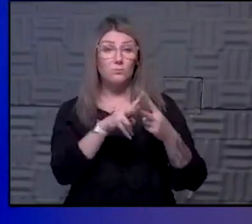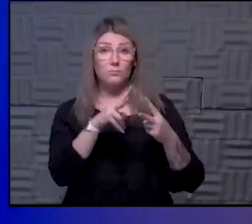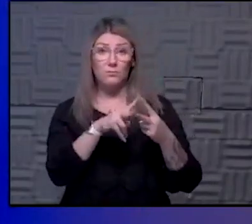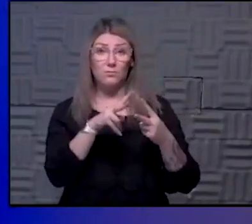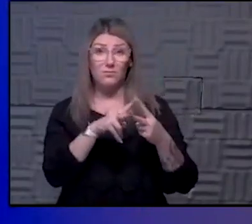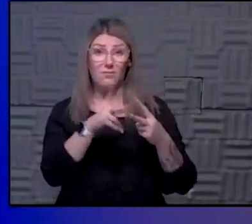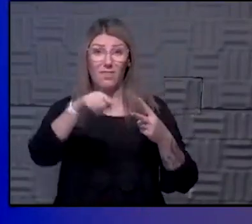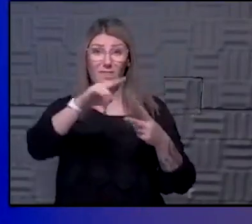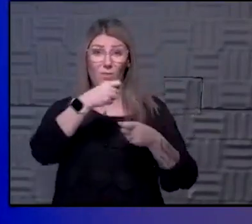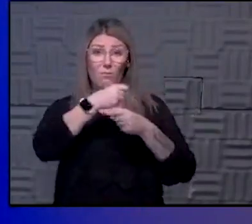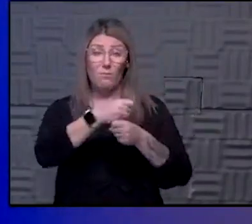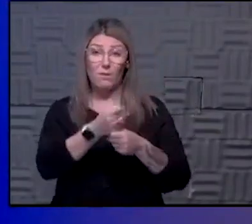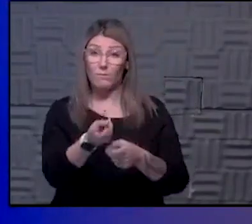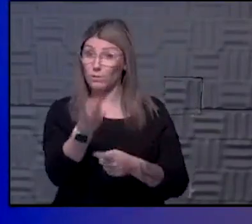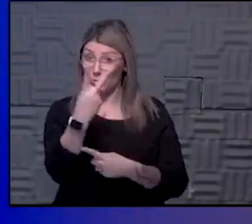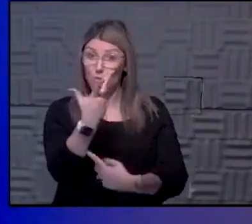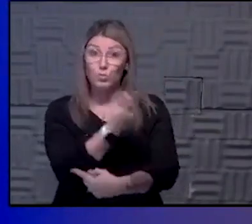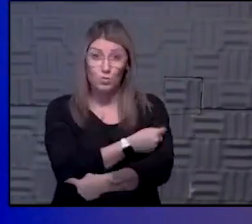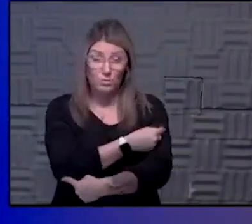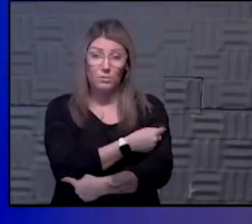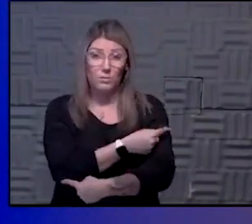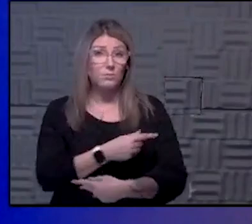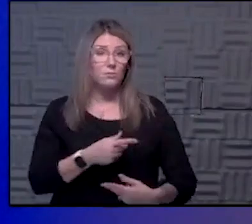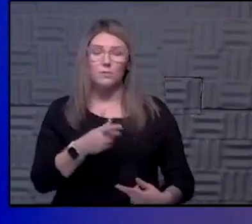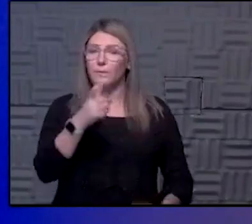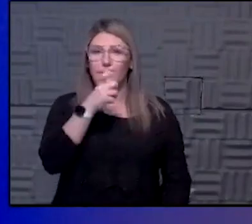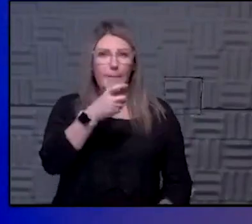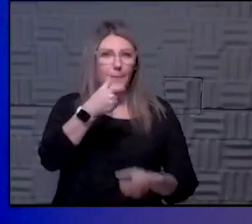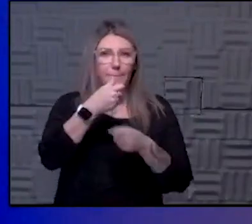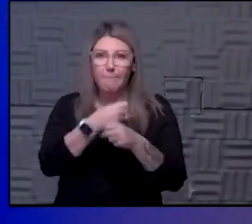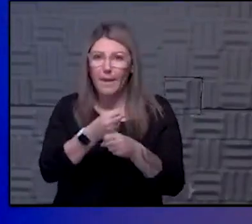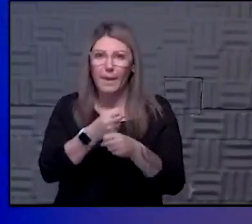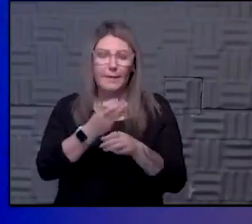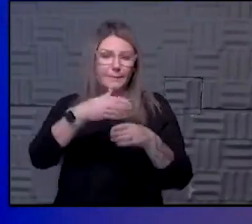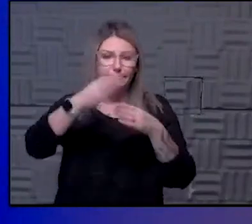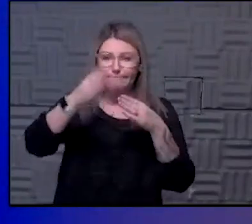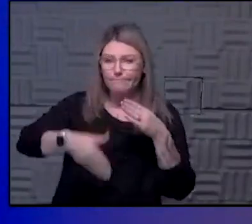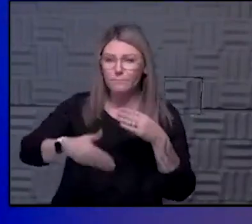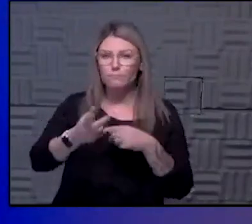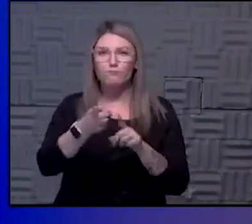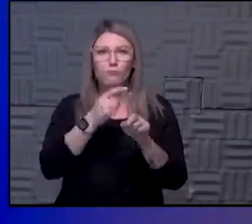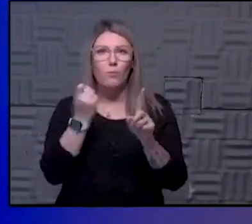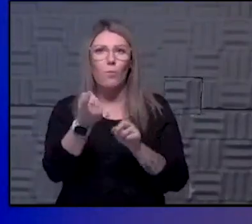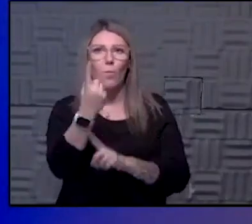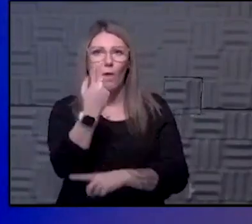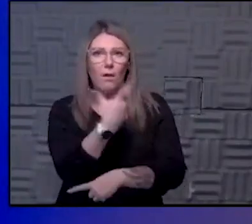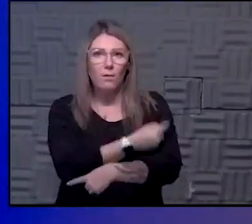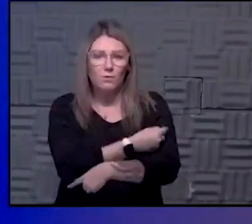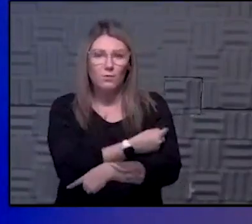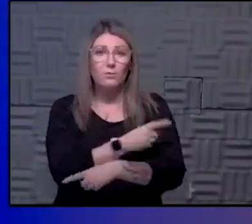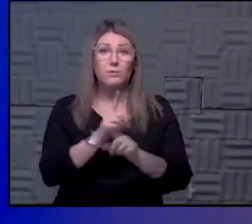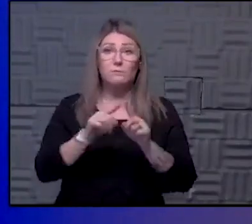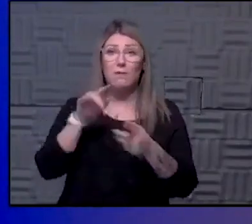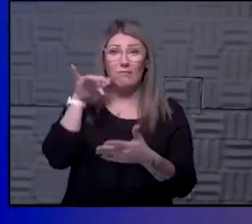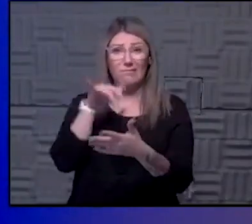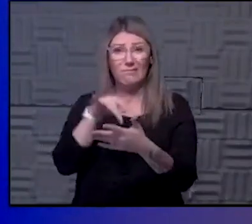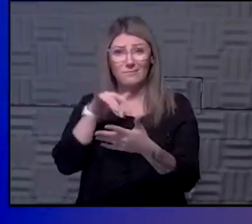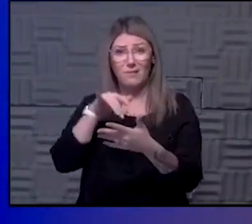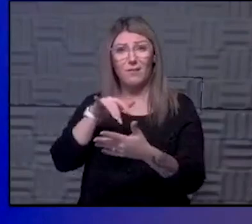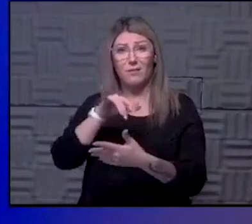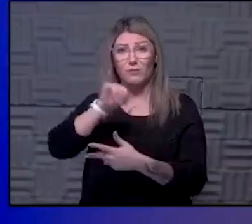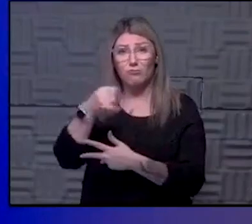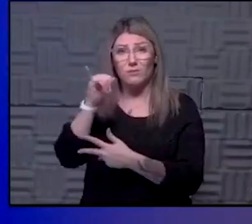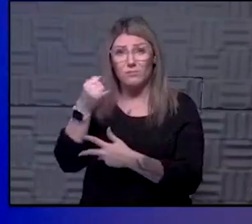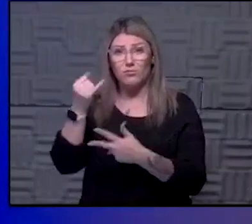studies were made for 2 doses. They weren't made to draw conclusions about 1 dose, but the study design and the study aim of